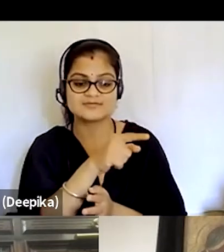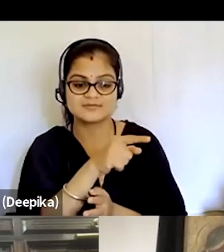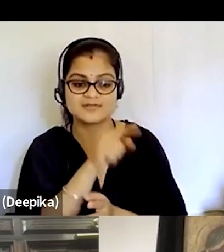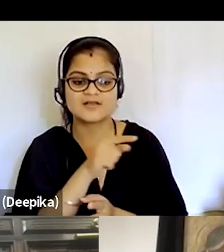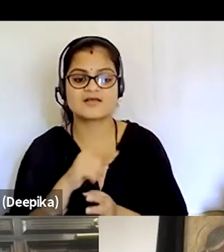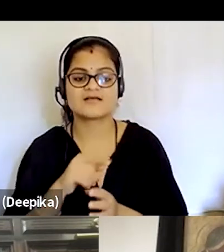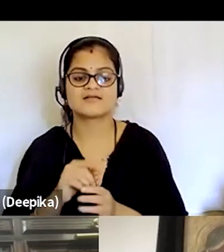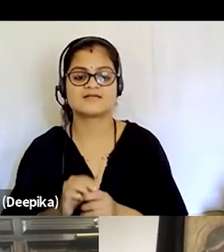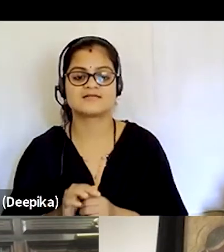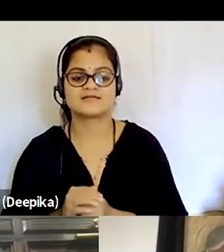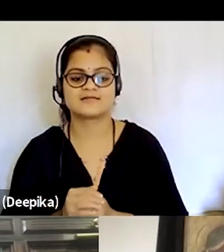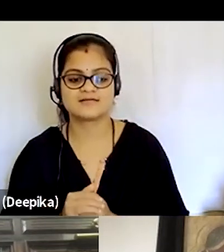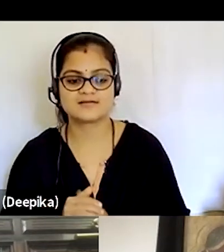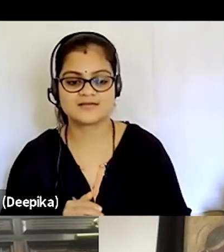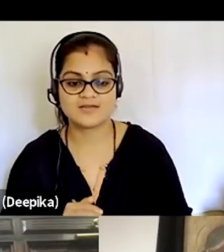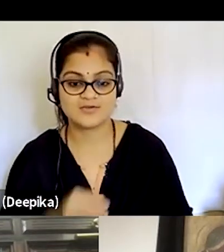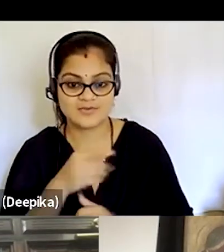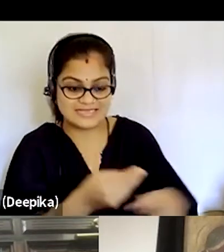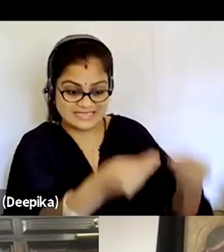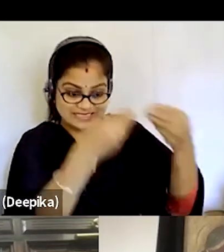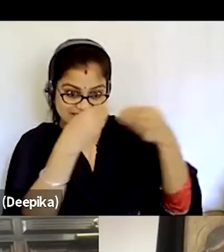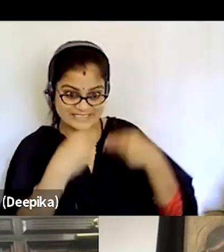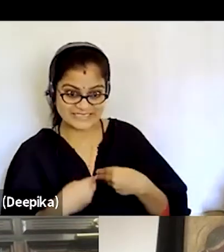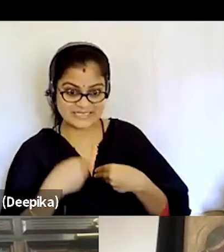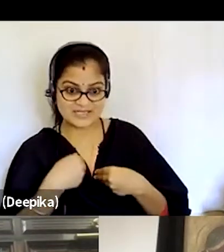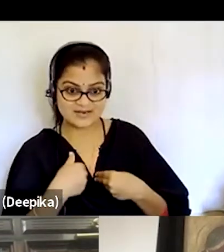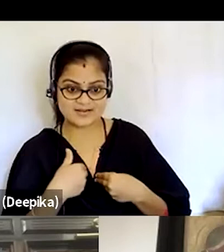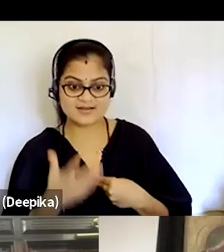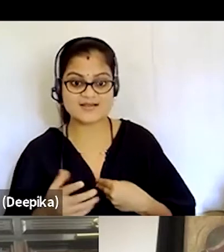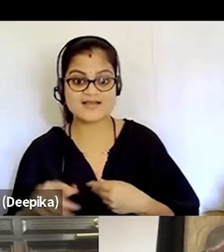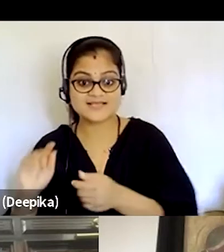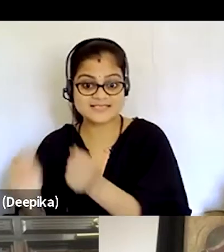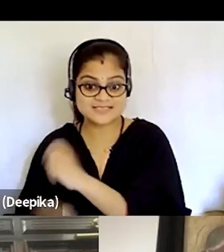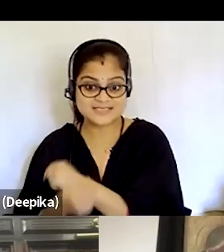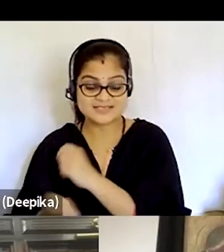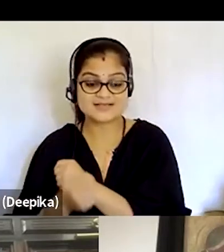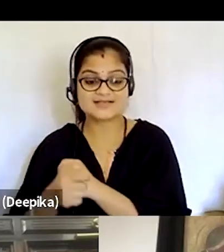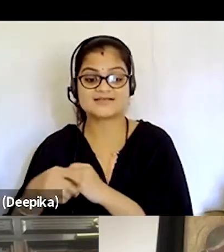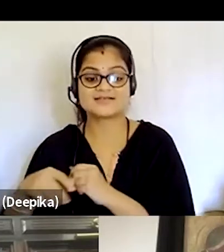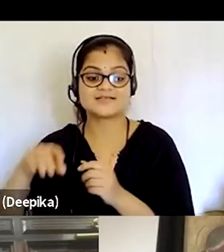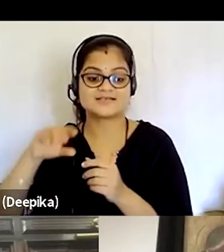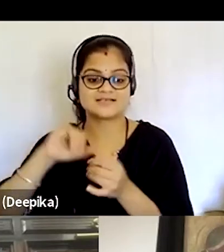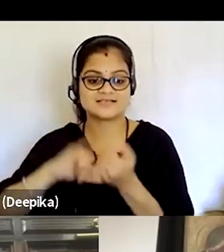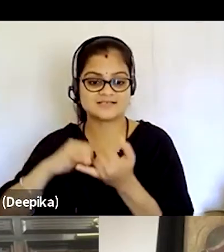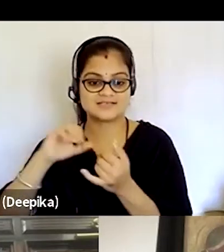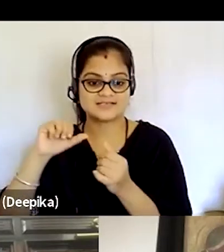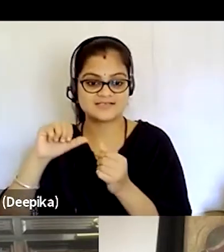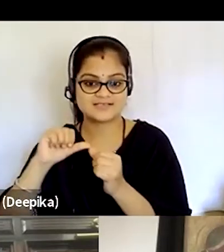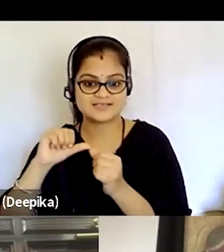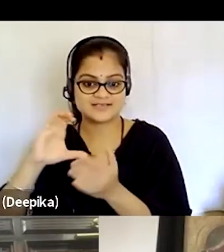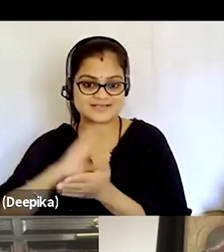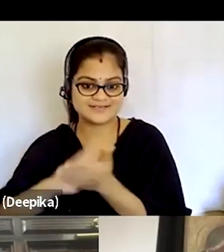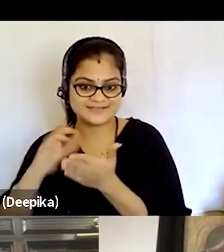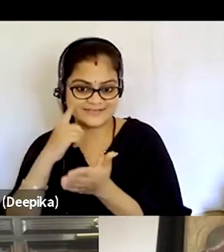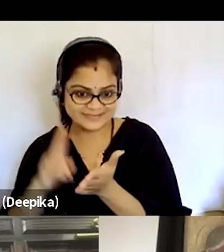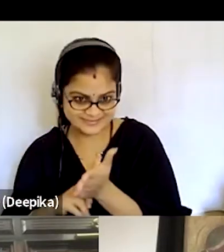country. Wow. One he gave me, and he's a big fan of Sachin Tendulkar. Oh, lovely. So I set up a meeting with him. Yeah.